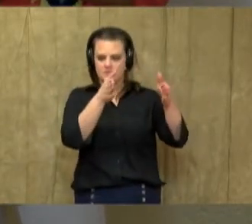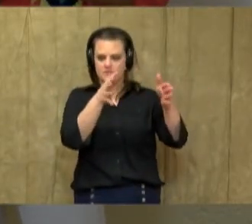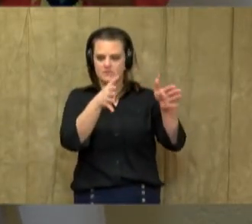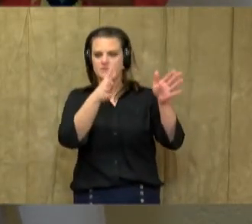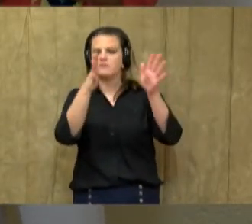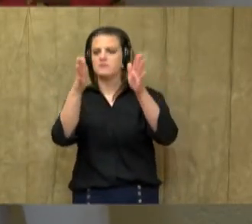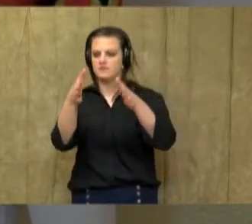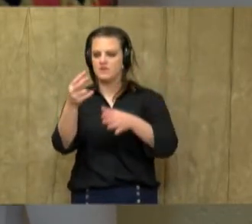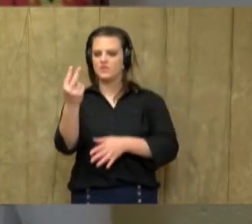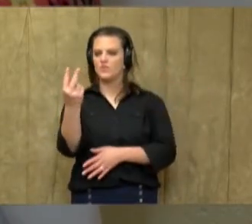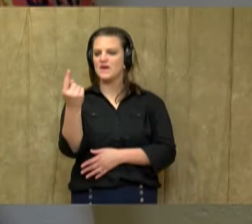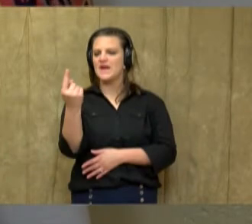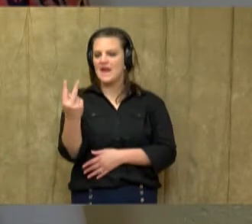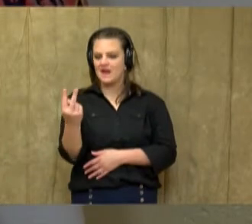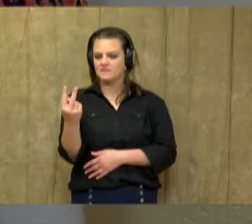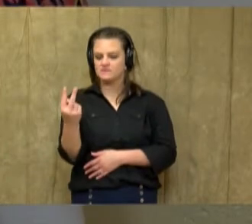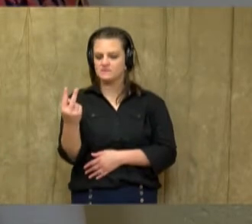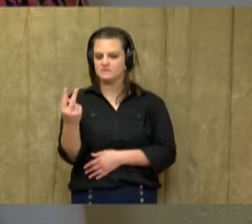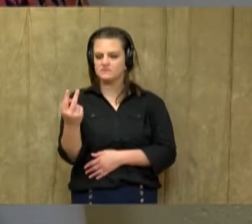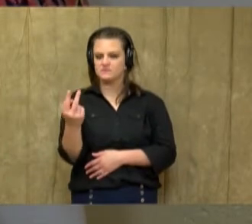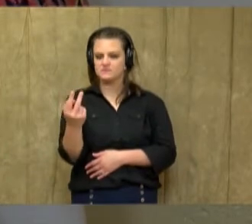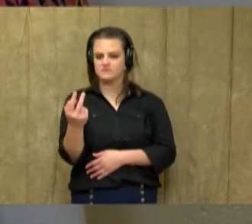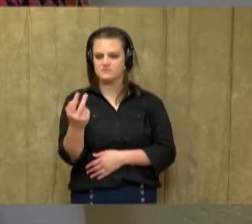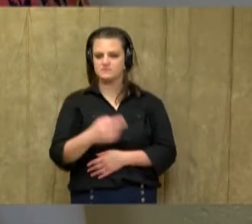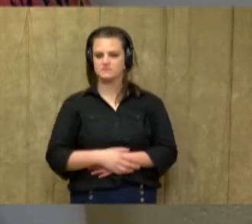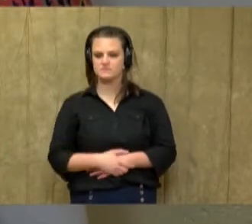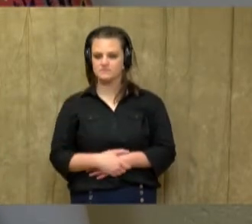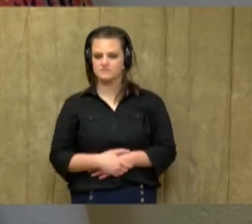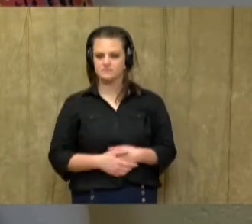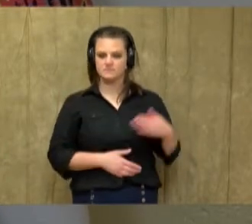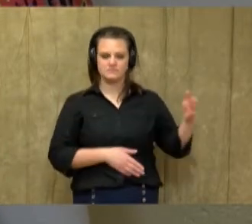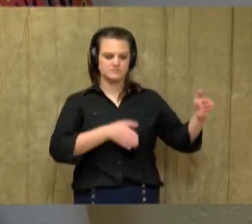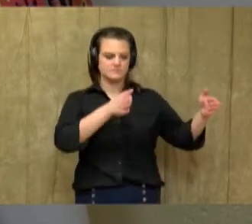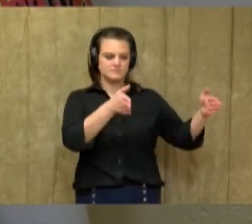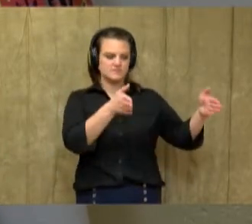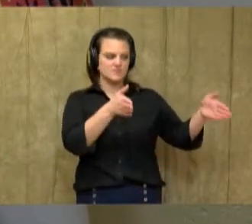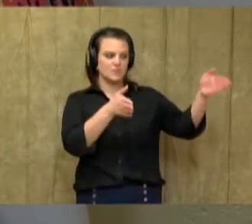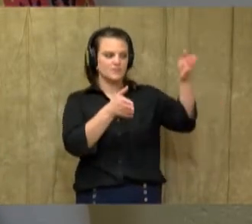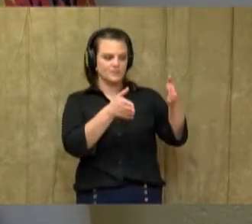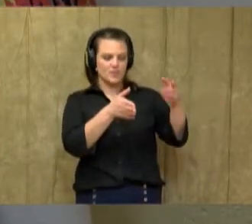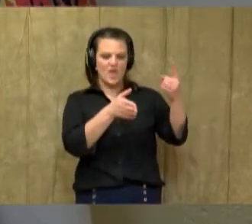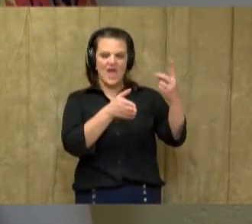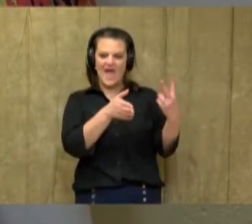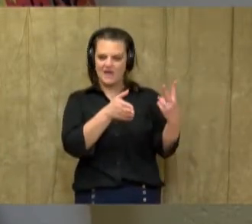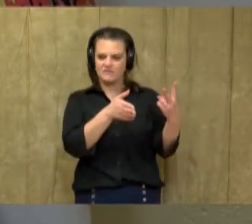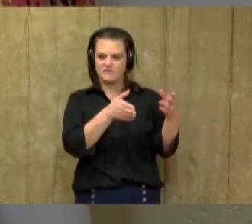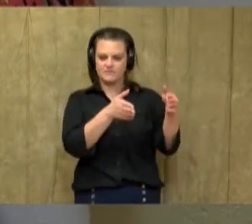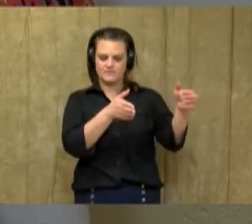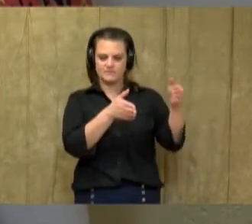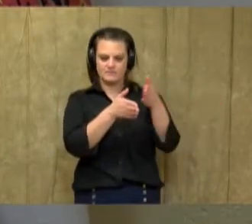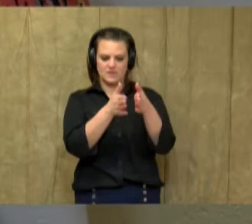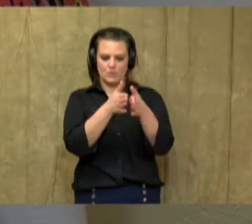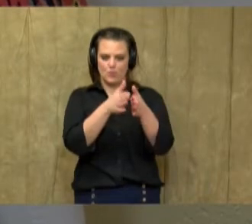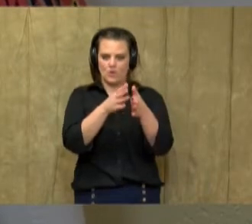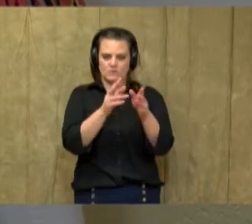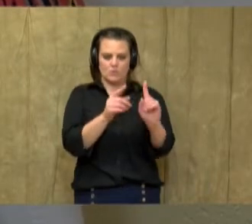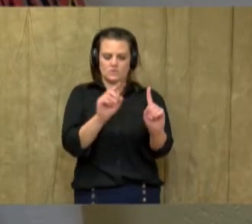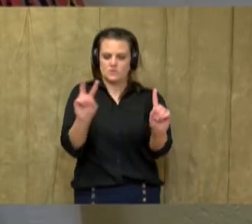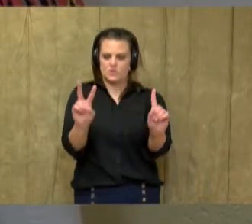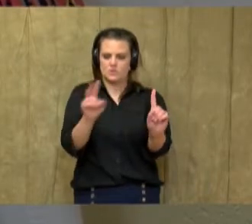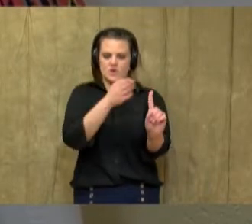3 halves right there. Halfway to 1, halfway, now we have 1, and halfway. There's our